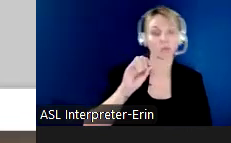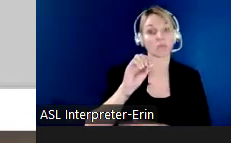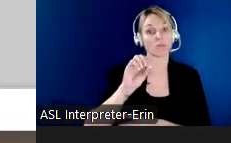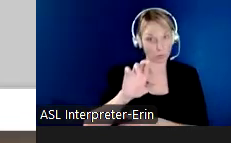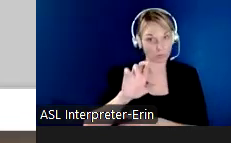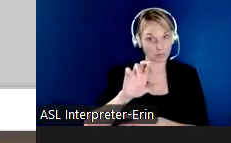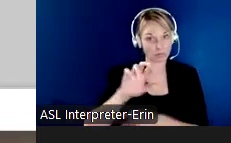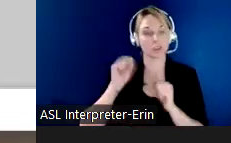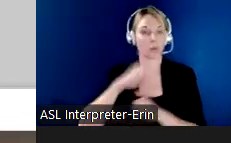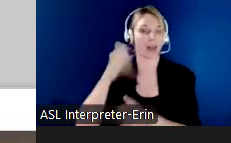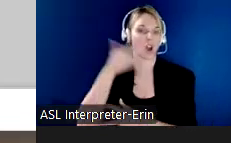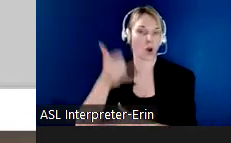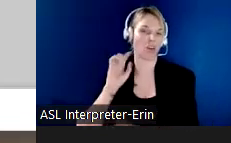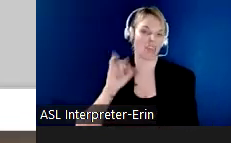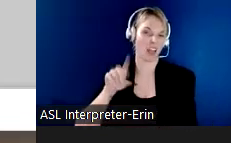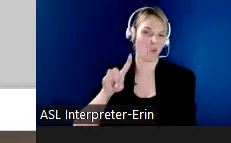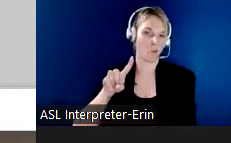can call the